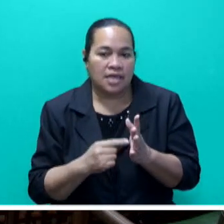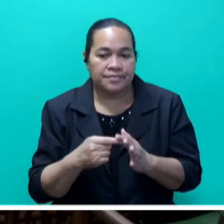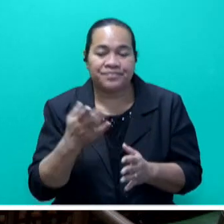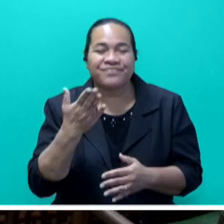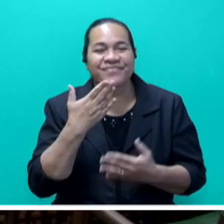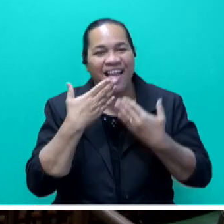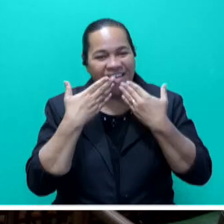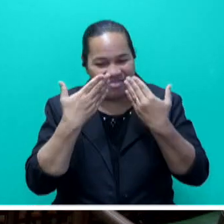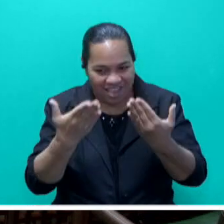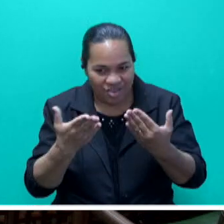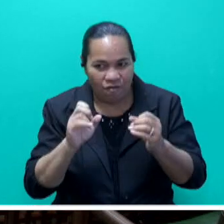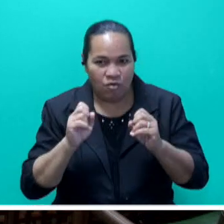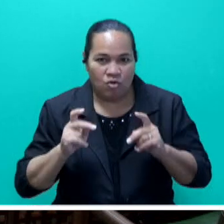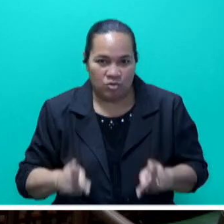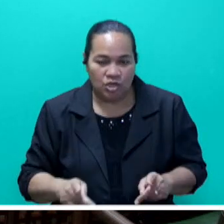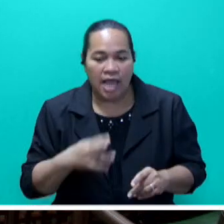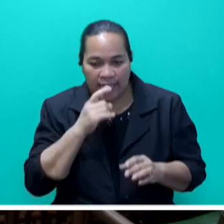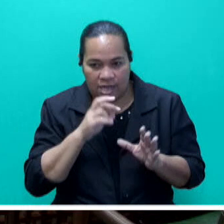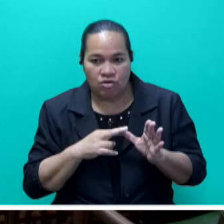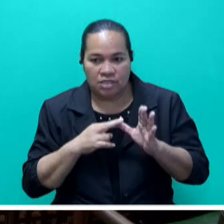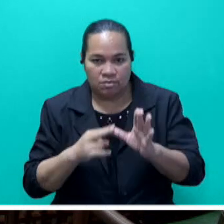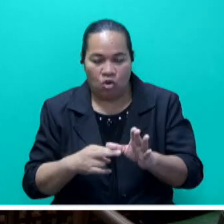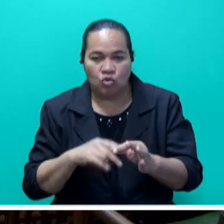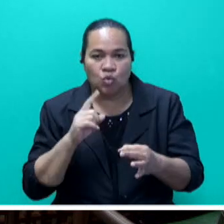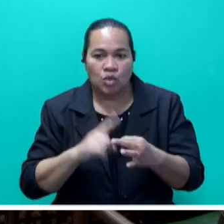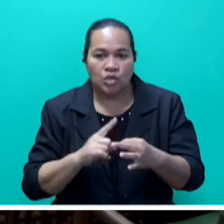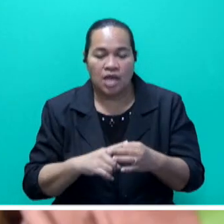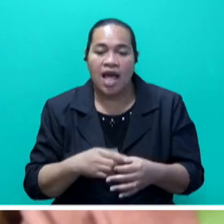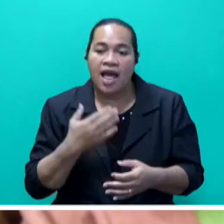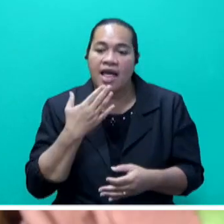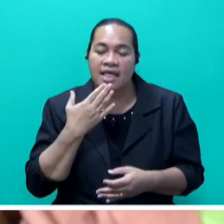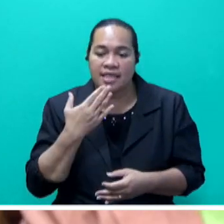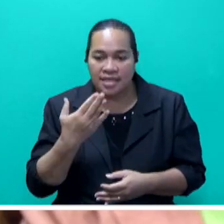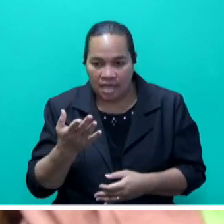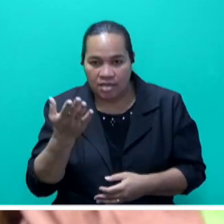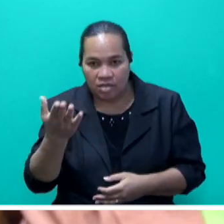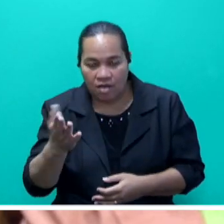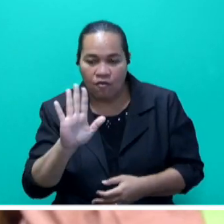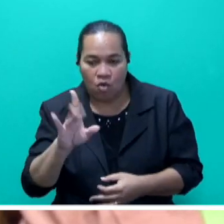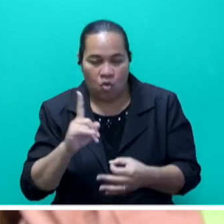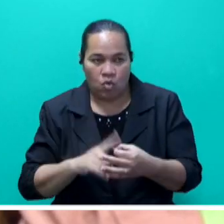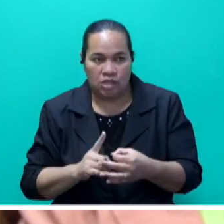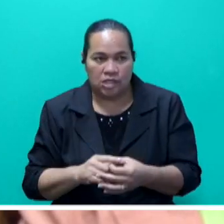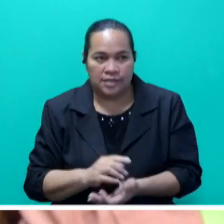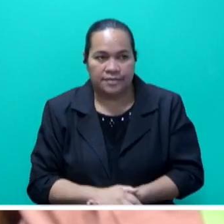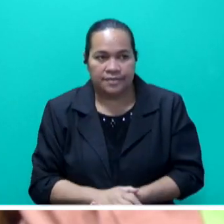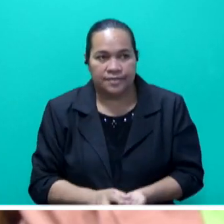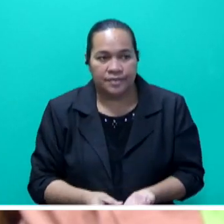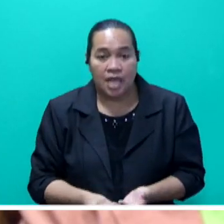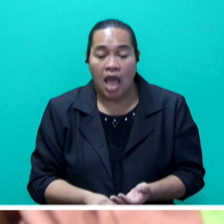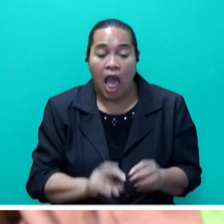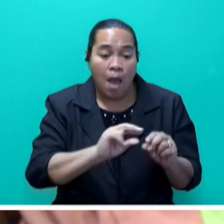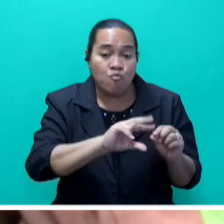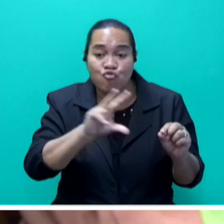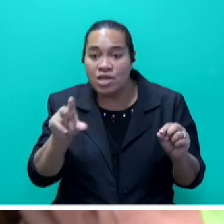Thank you, Mr. Speaker, sir, for the opportunity to respond to this question, and I thank the Honourable George Vignathan for his question. Bridges have a